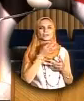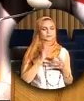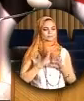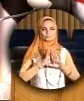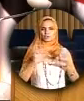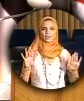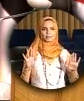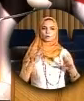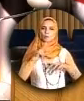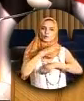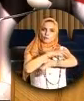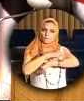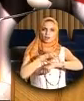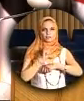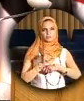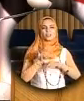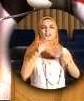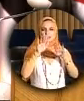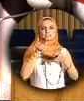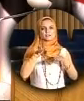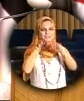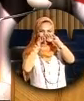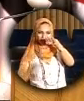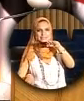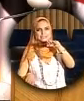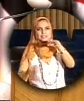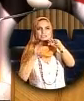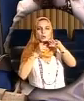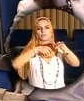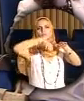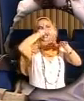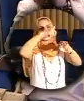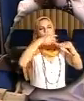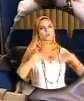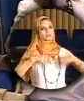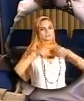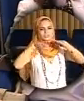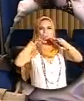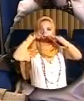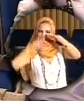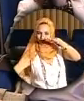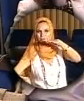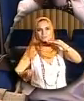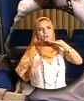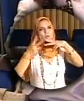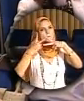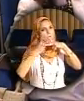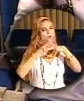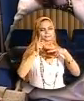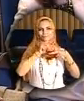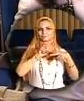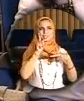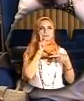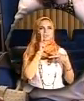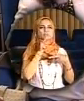very much alive throughout our societies. Lack of awareness about equal opportunities and rights often hinders their ability